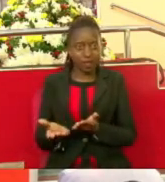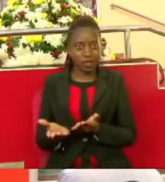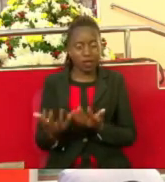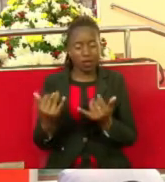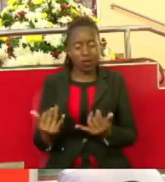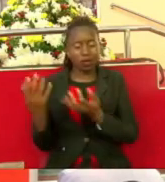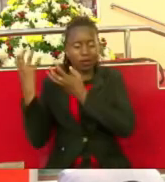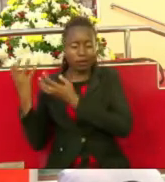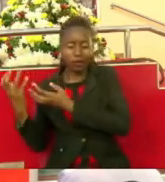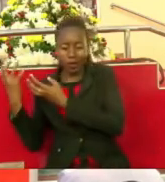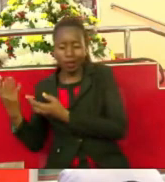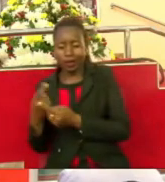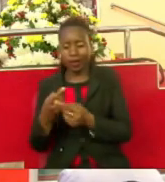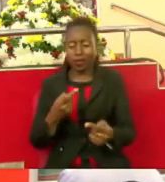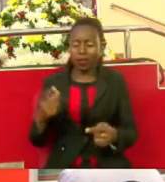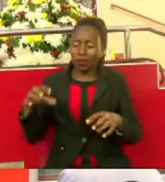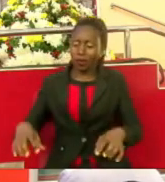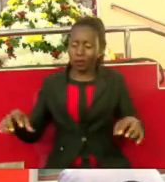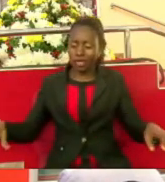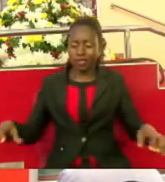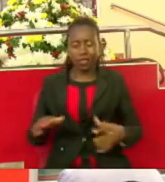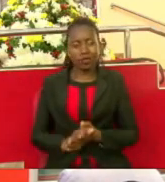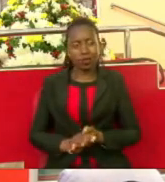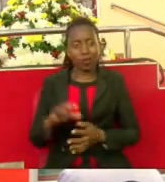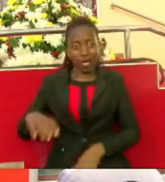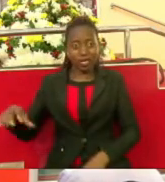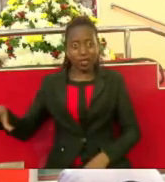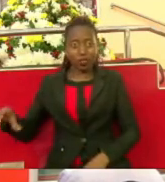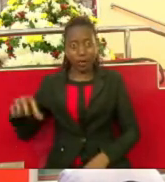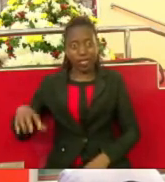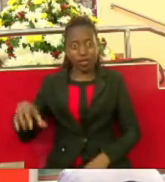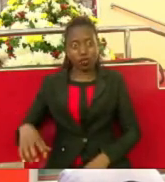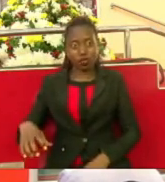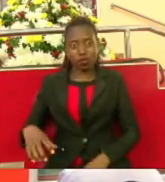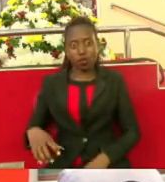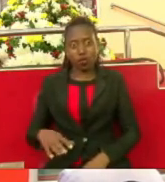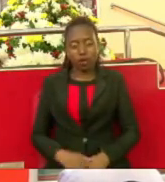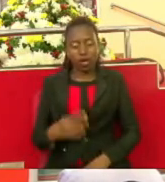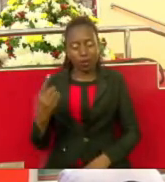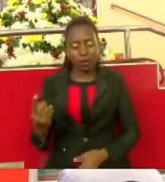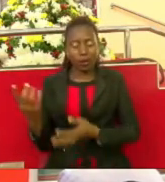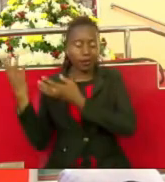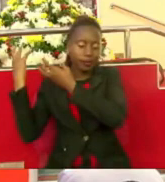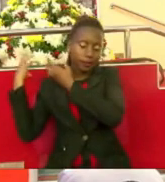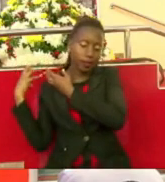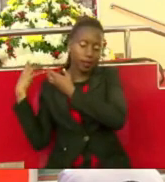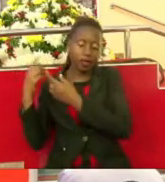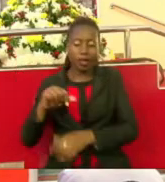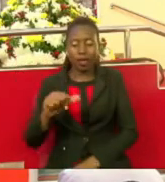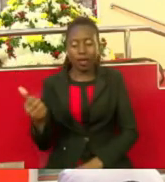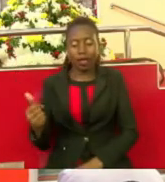She's walking along this route, you know, one on the back and two on either sides. Wengine wakitembea, mwingine kwa mgongo. The